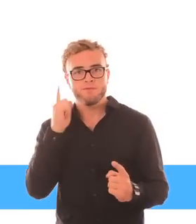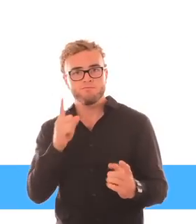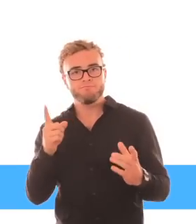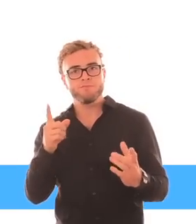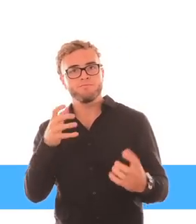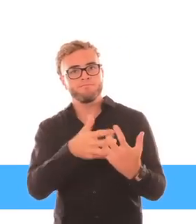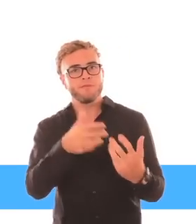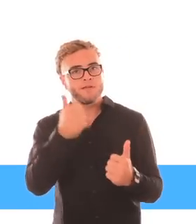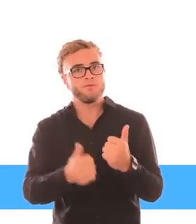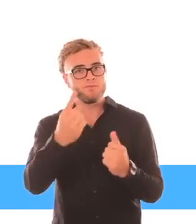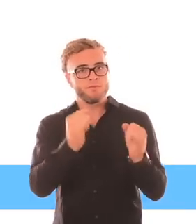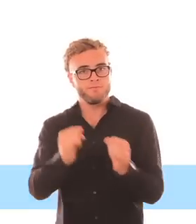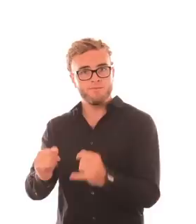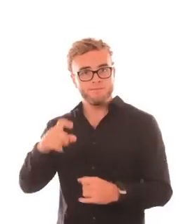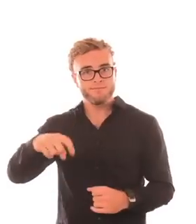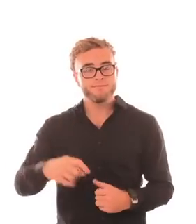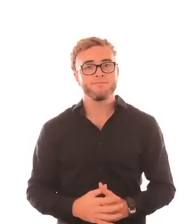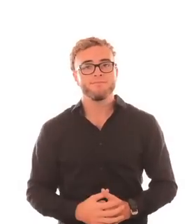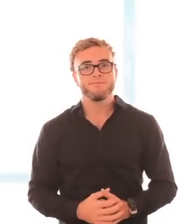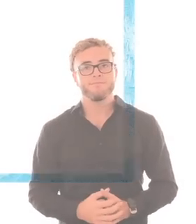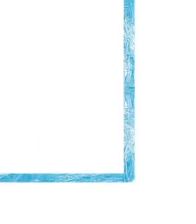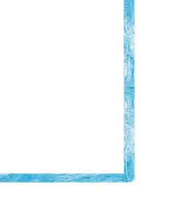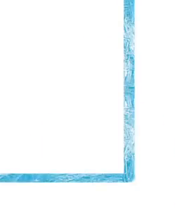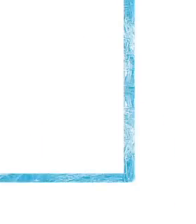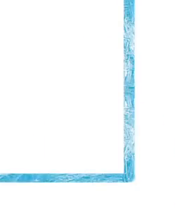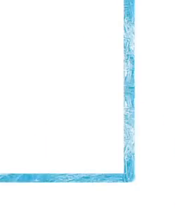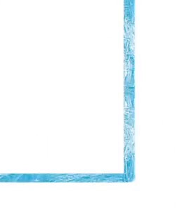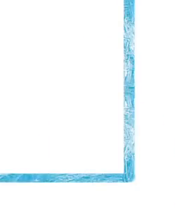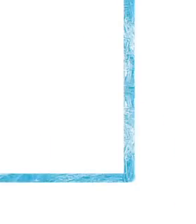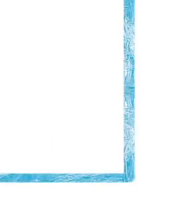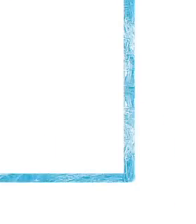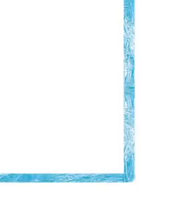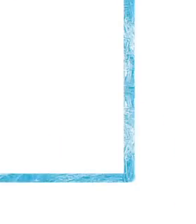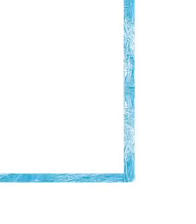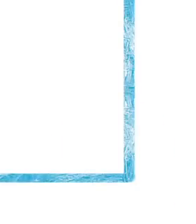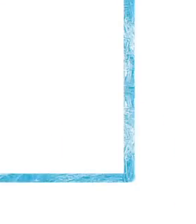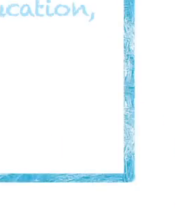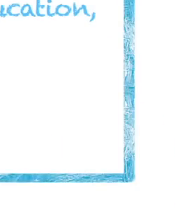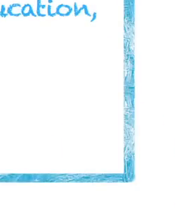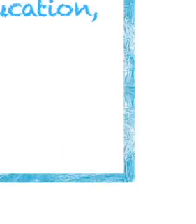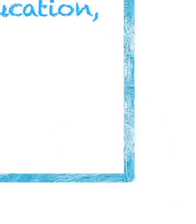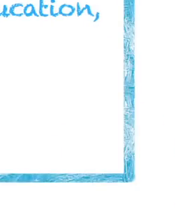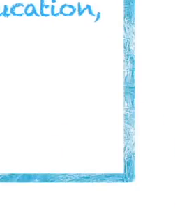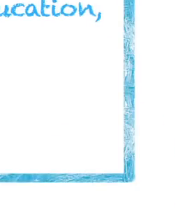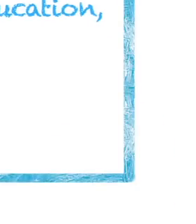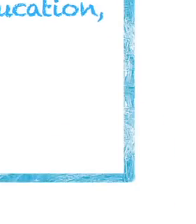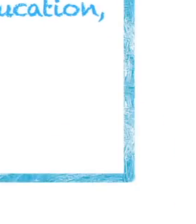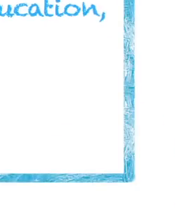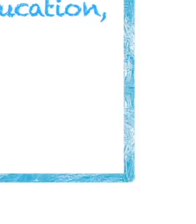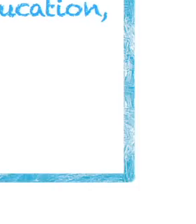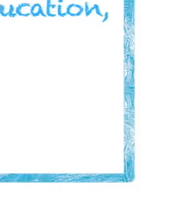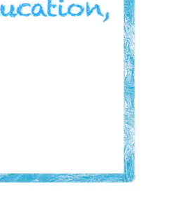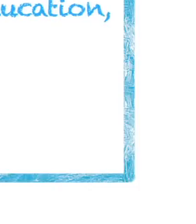customized and adjusted for individual needs. A perspective from Mozambique, Nehemias Gilberto Raul Zandamela,